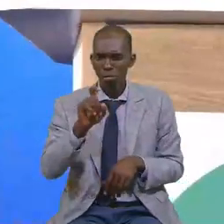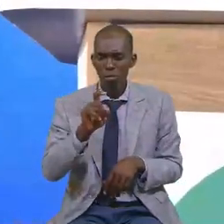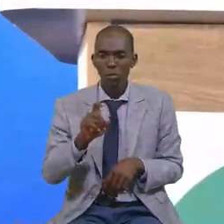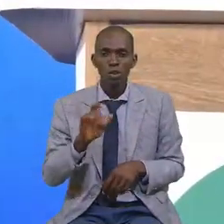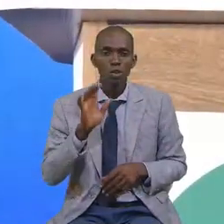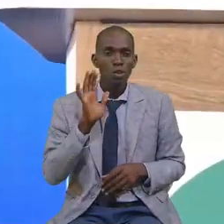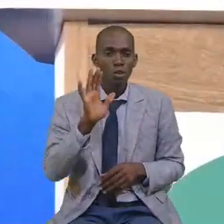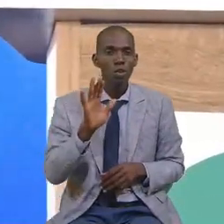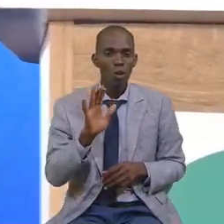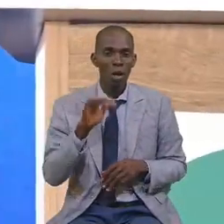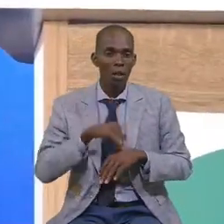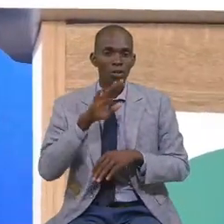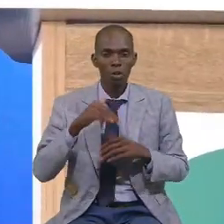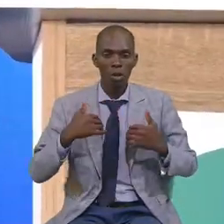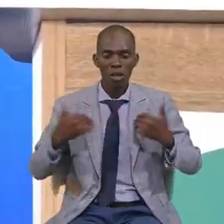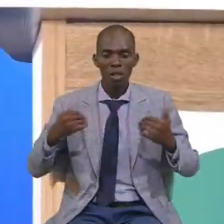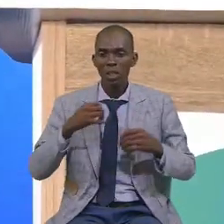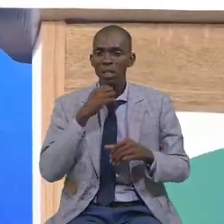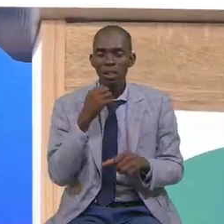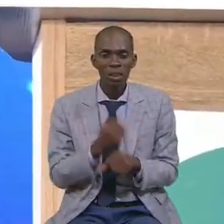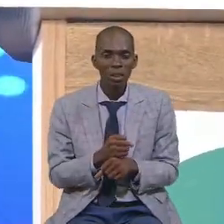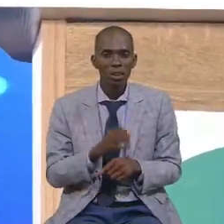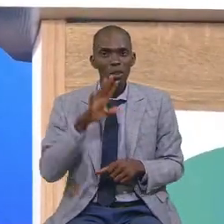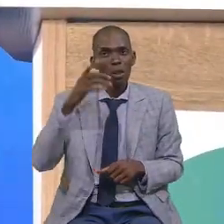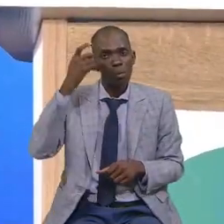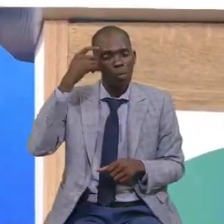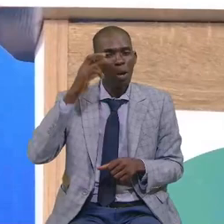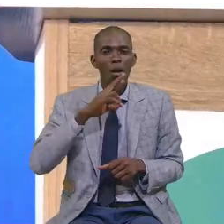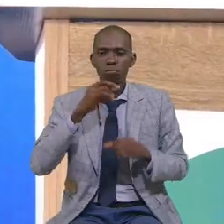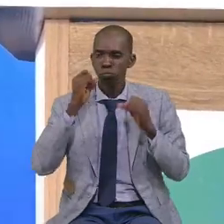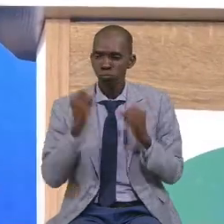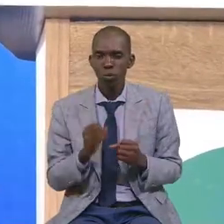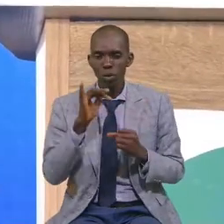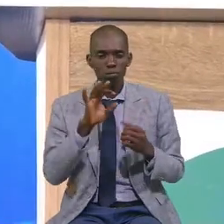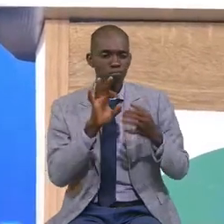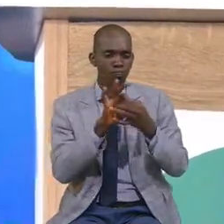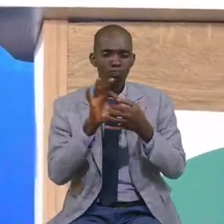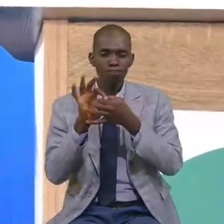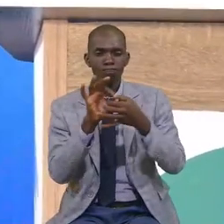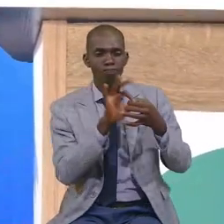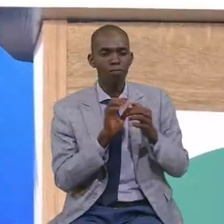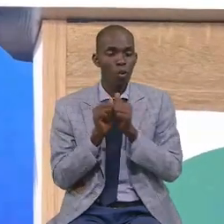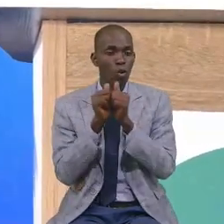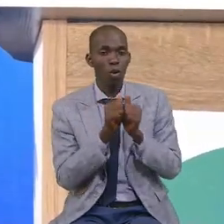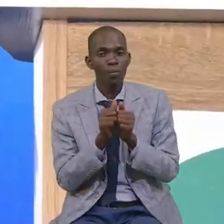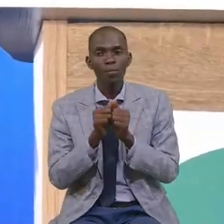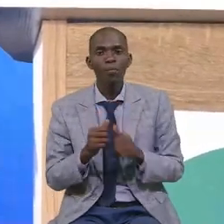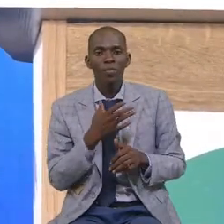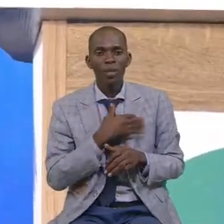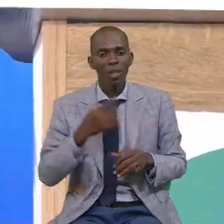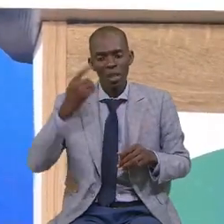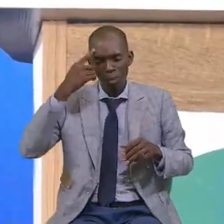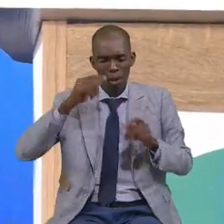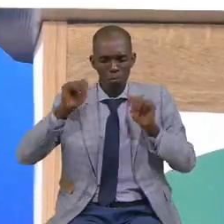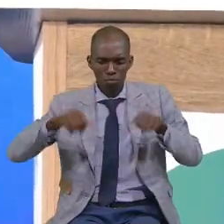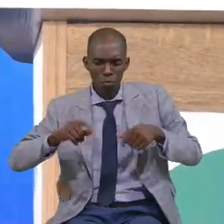teenage years, those cells are well connected together. And the, you know, ability to remember